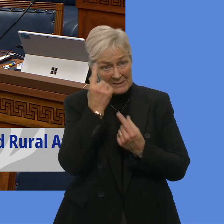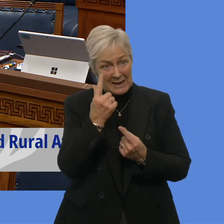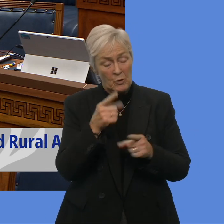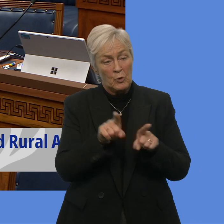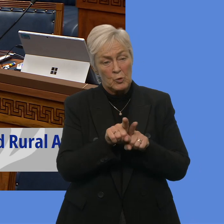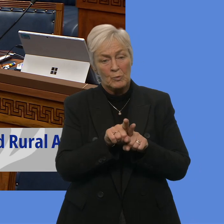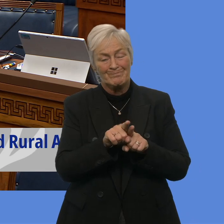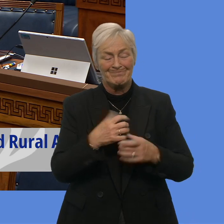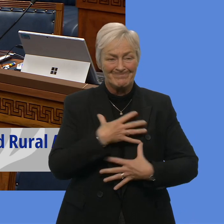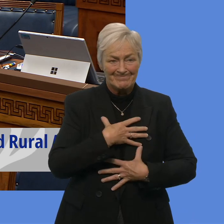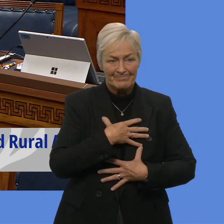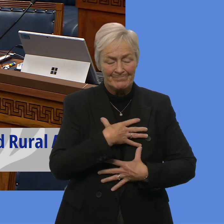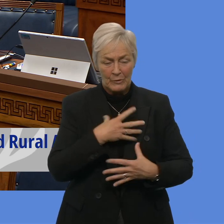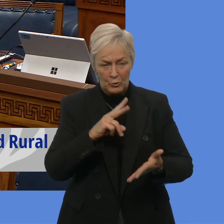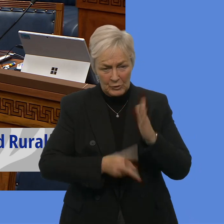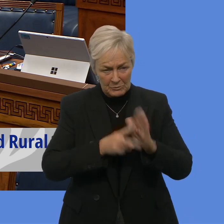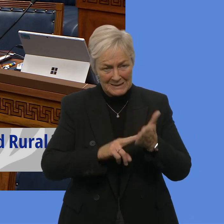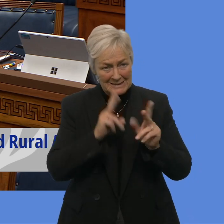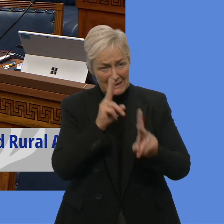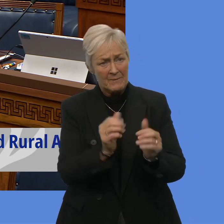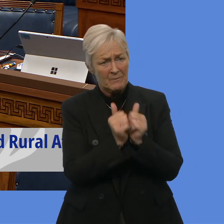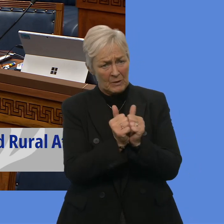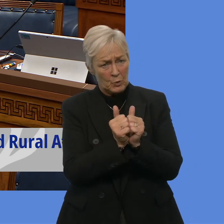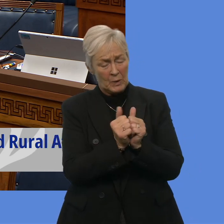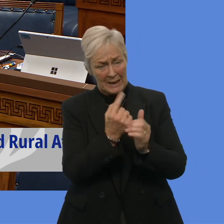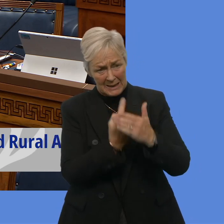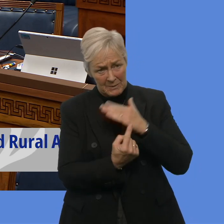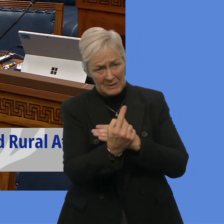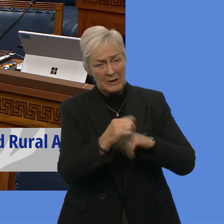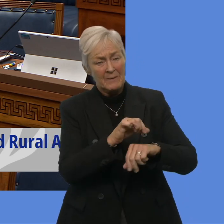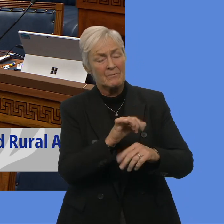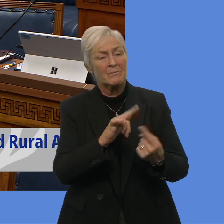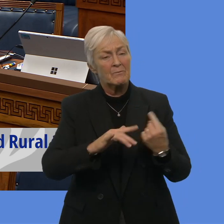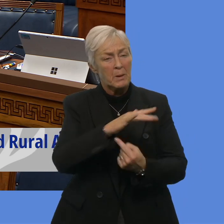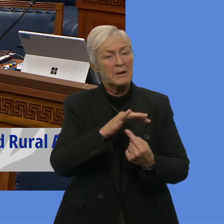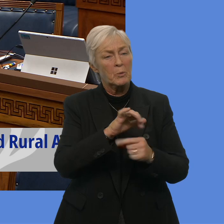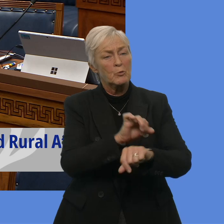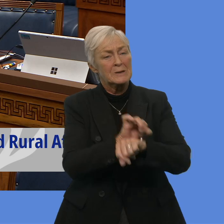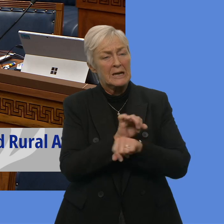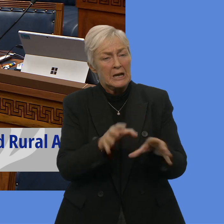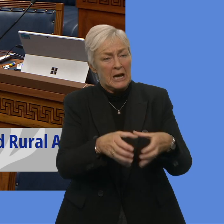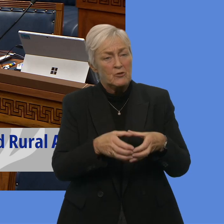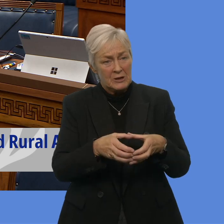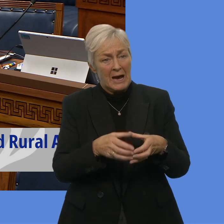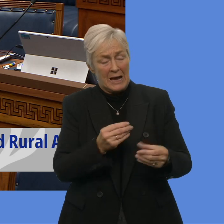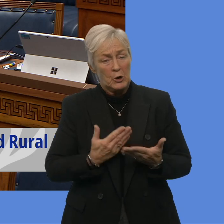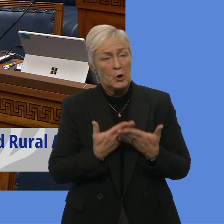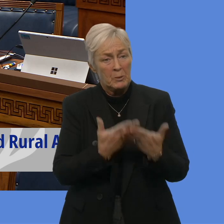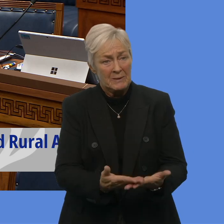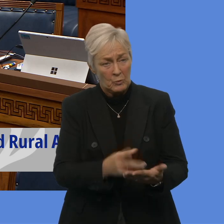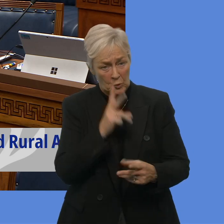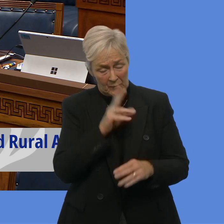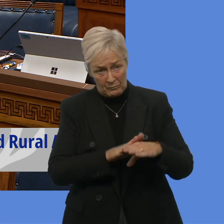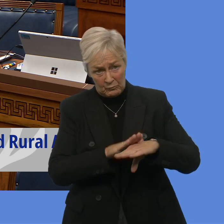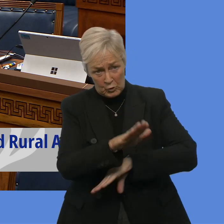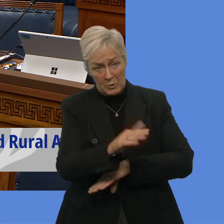being raised around current arrangements and do see value in an independent environmental protection agency, and I also recognise the commitment in New Decade, New Approach. And